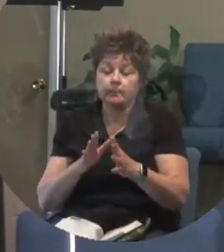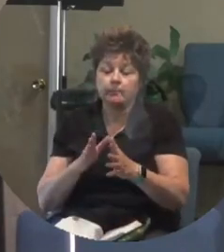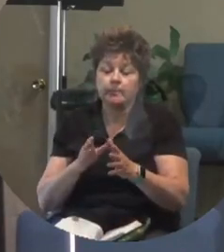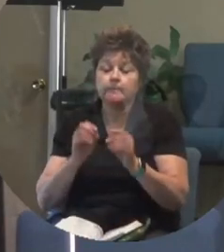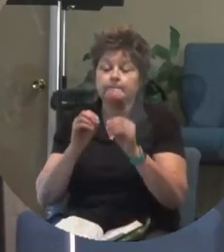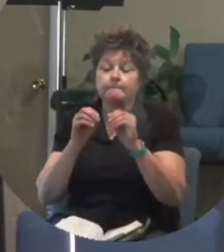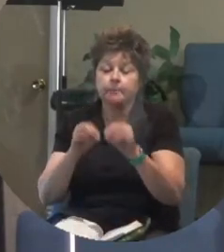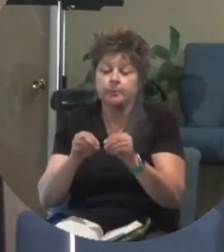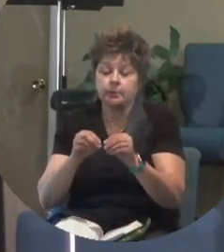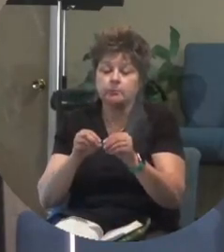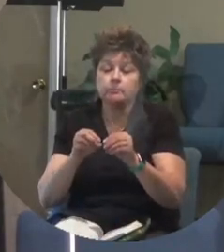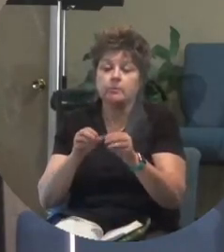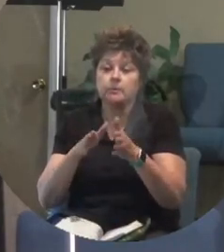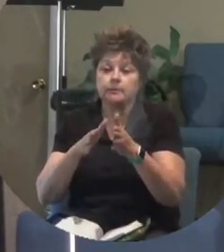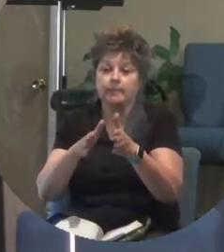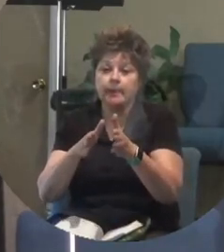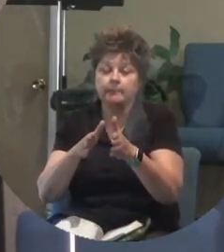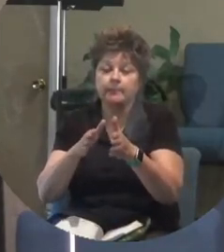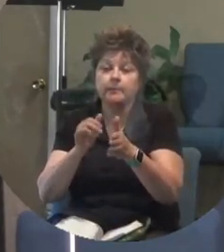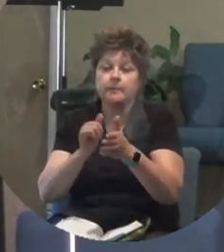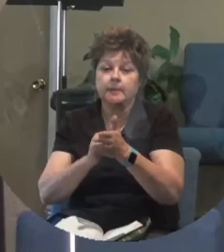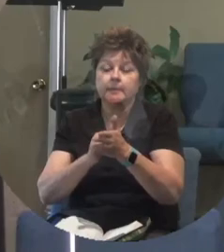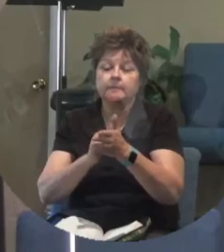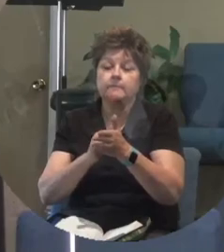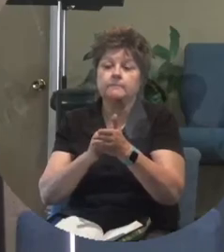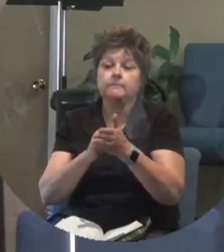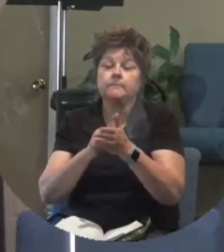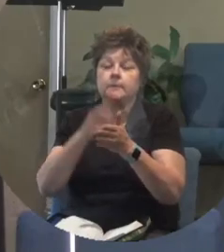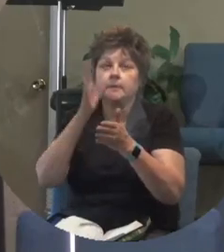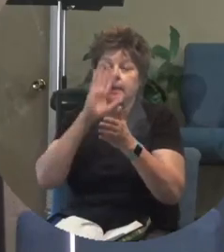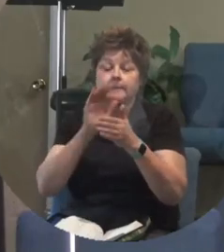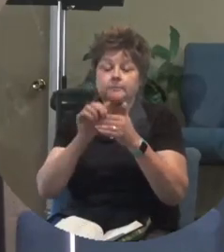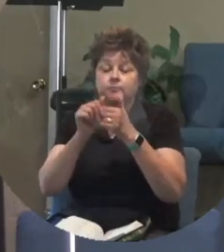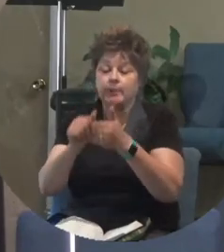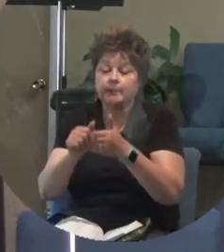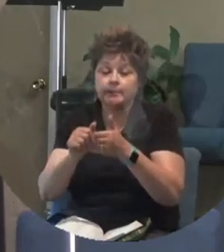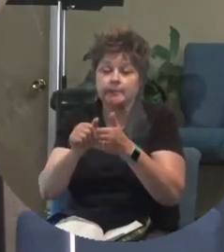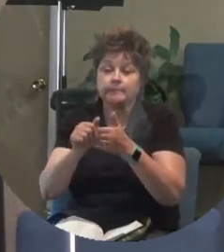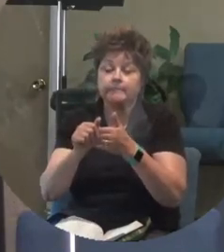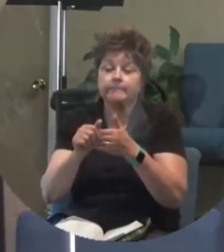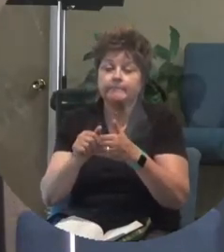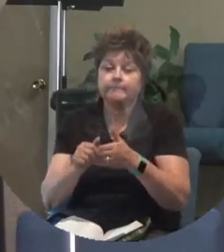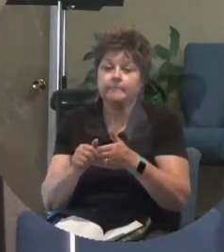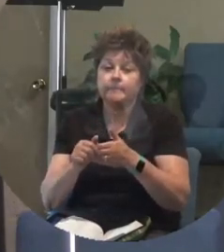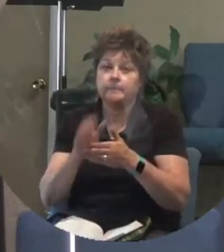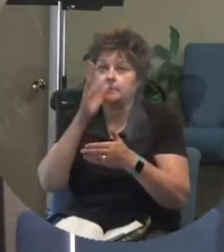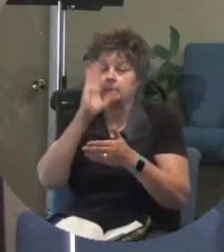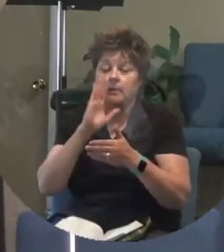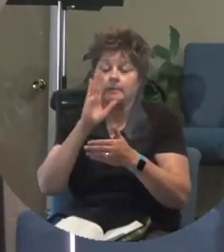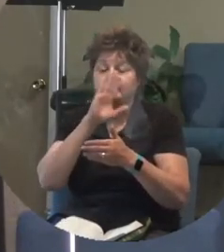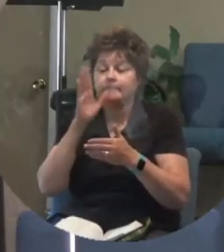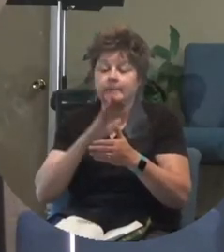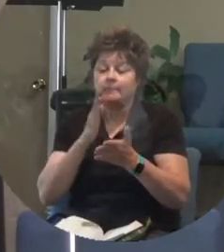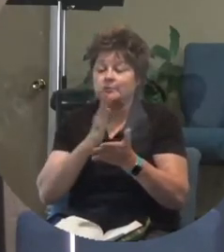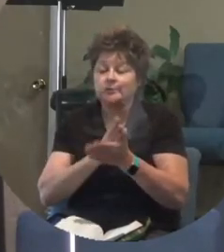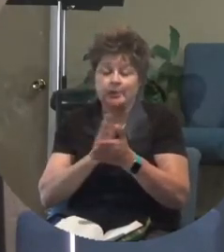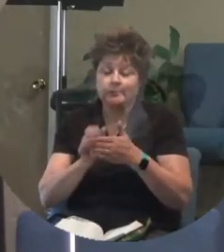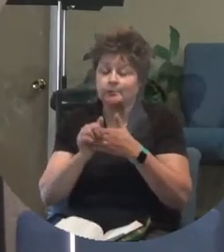path that I'm already directing. Because God never stops directing our